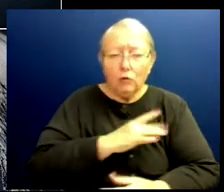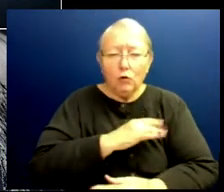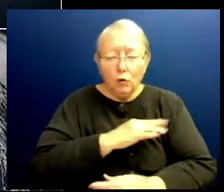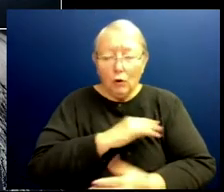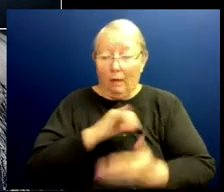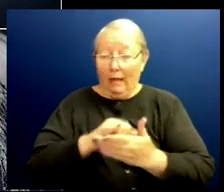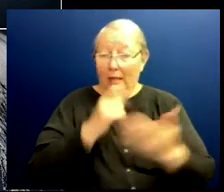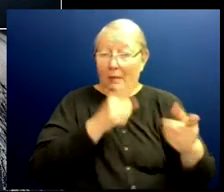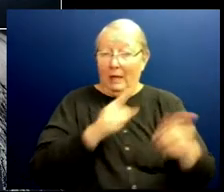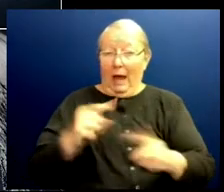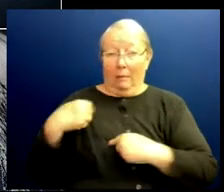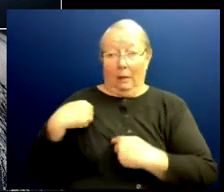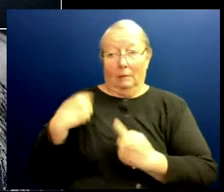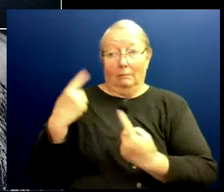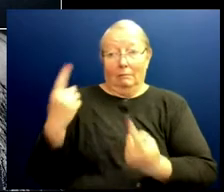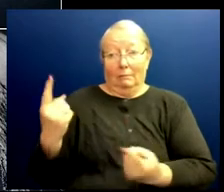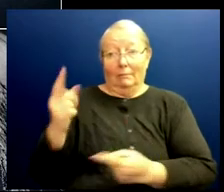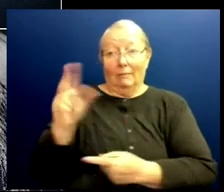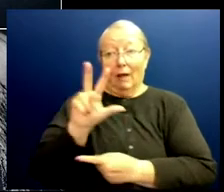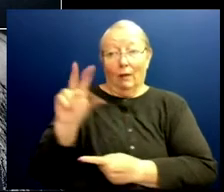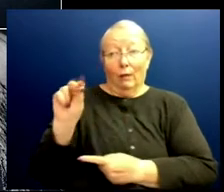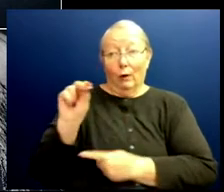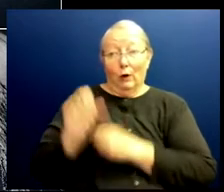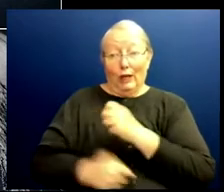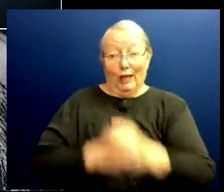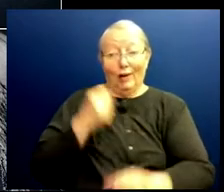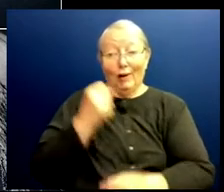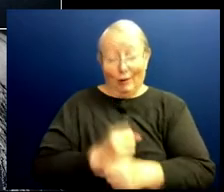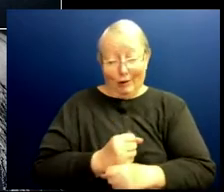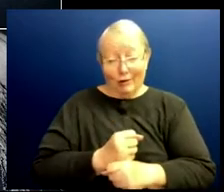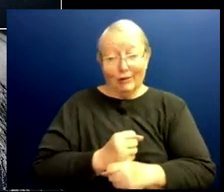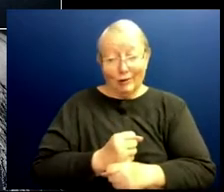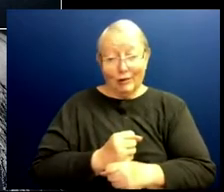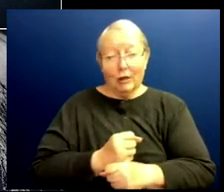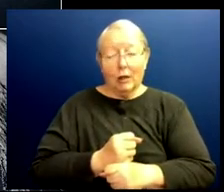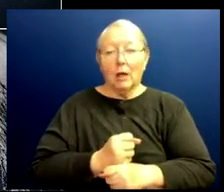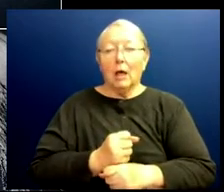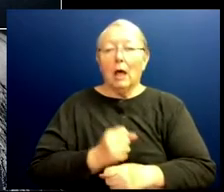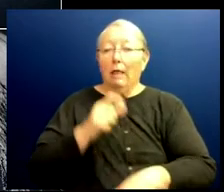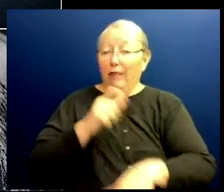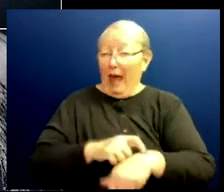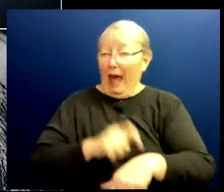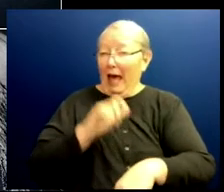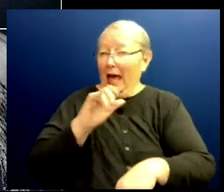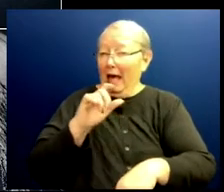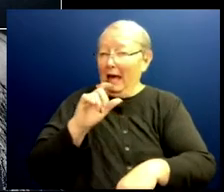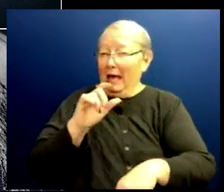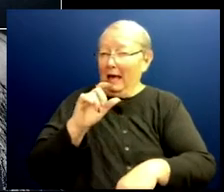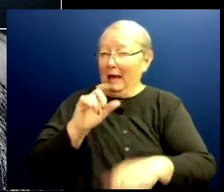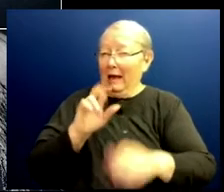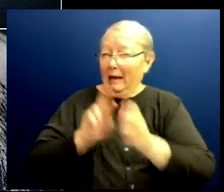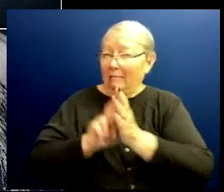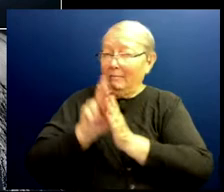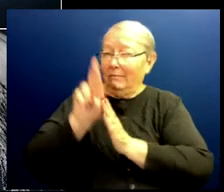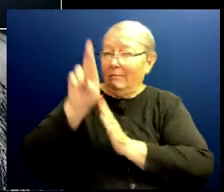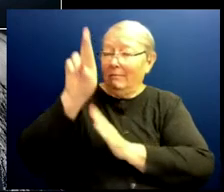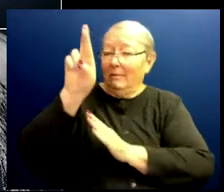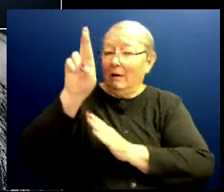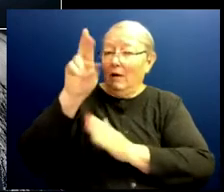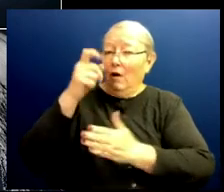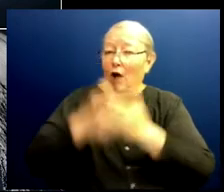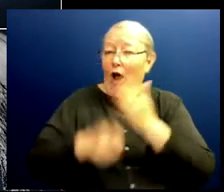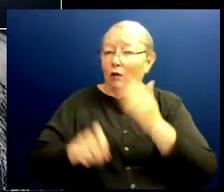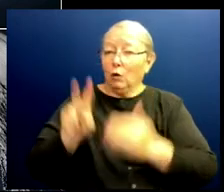now. The cost of the telescope at the time of launch was $2 billion, making it the most